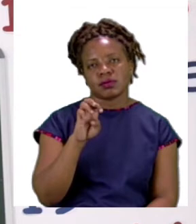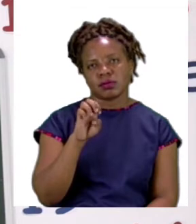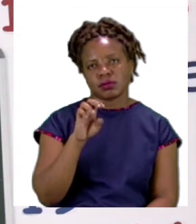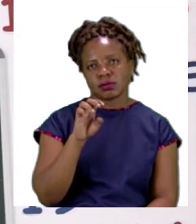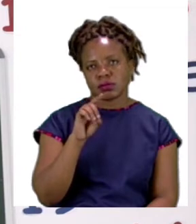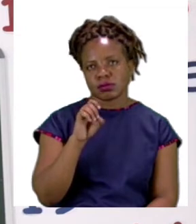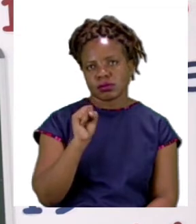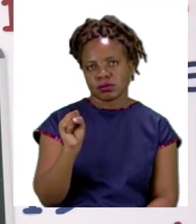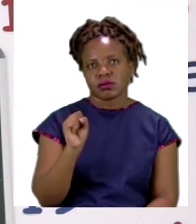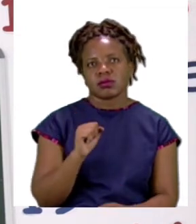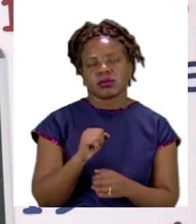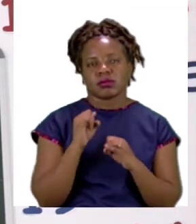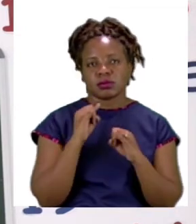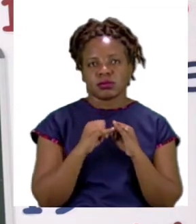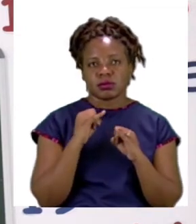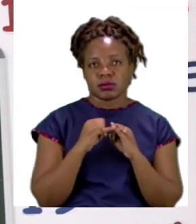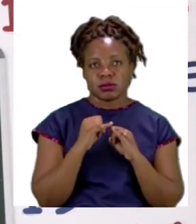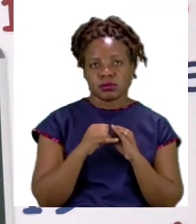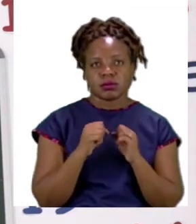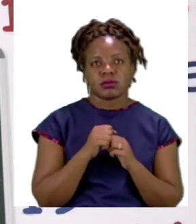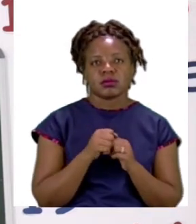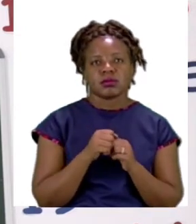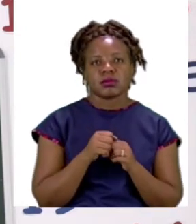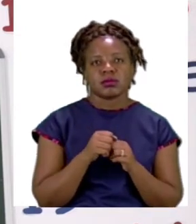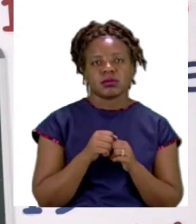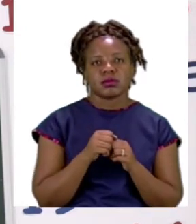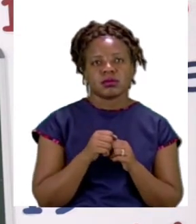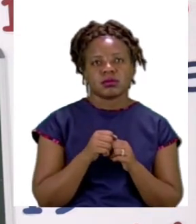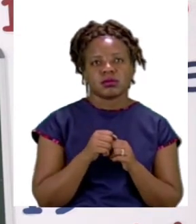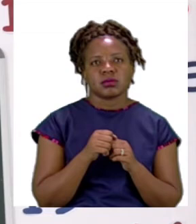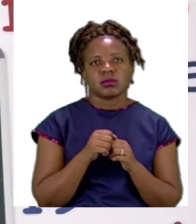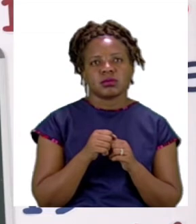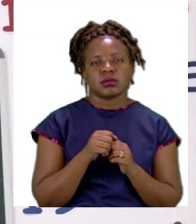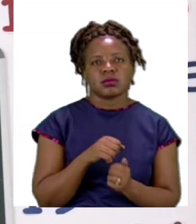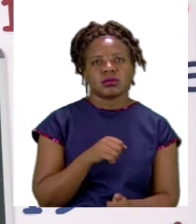Then the last one that we have for these kind is